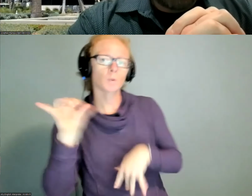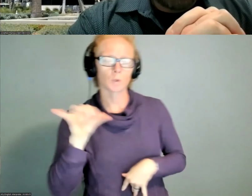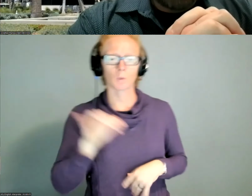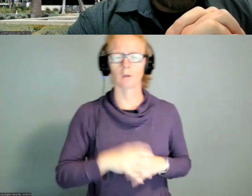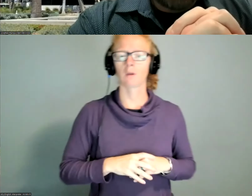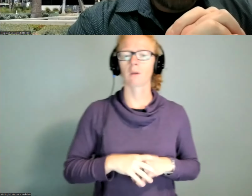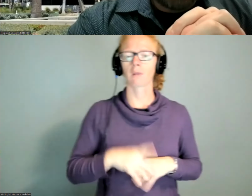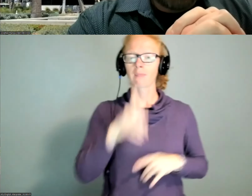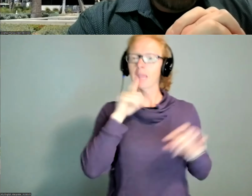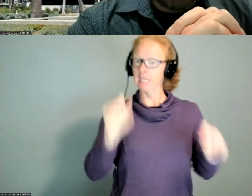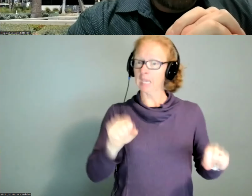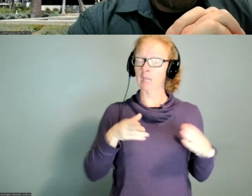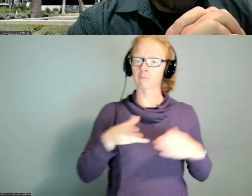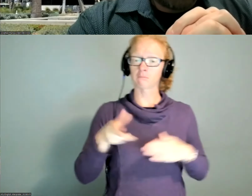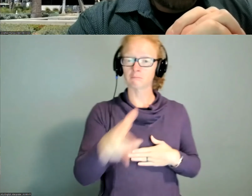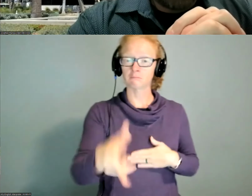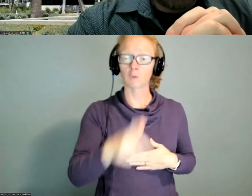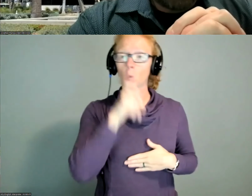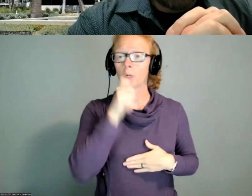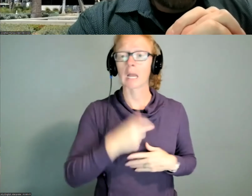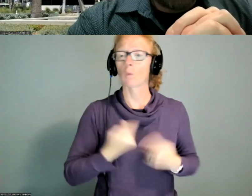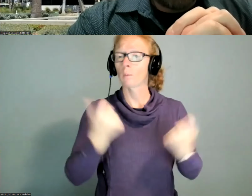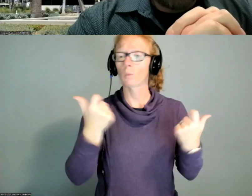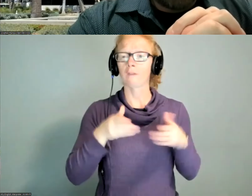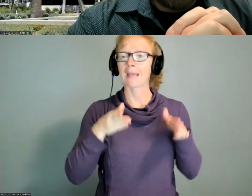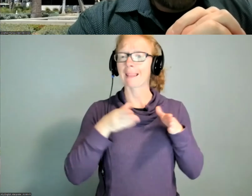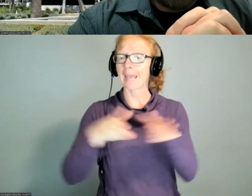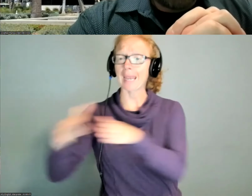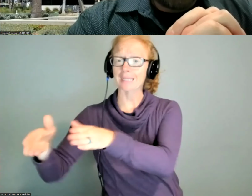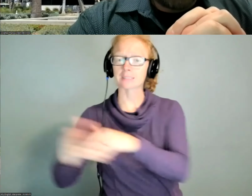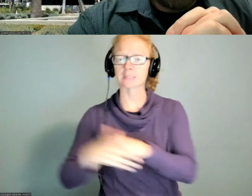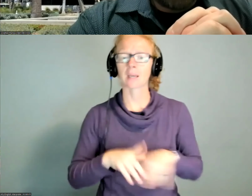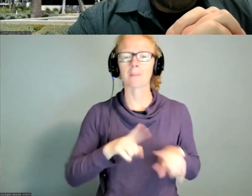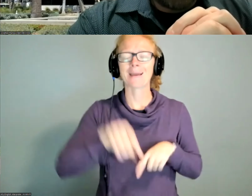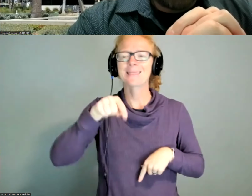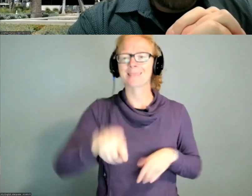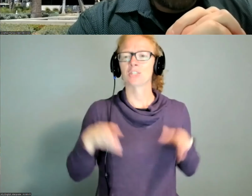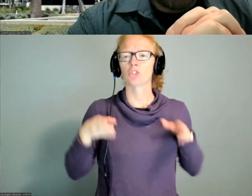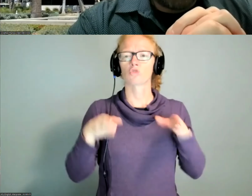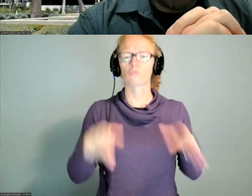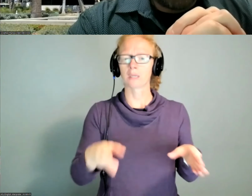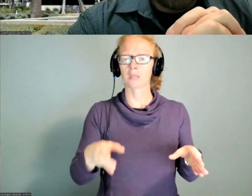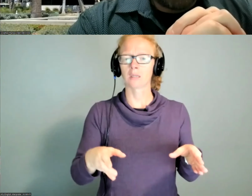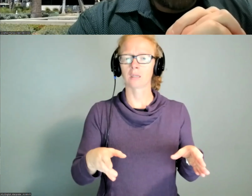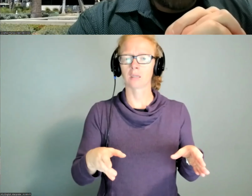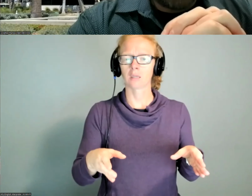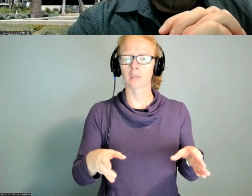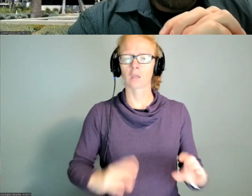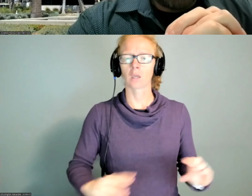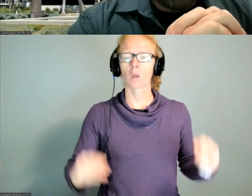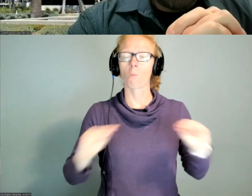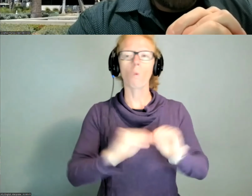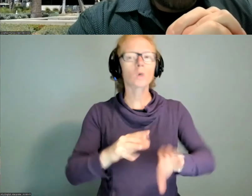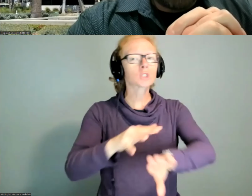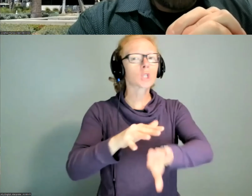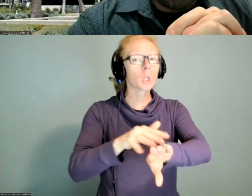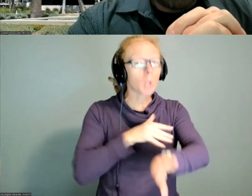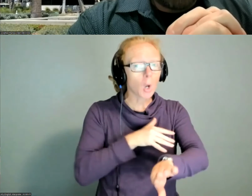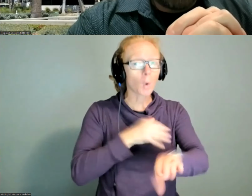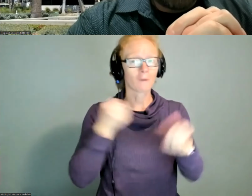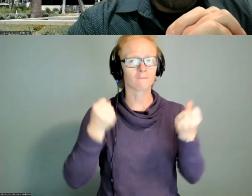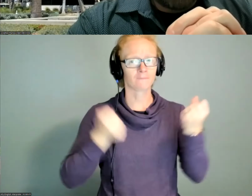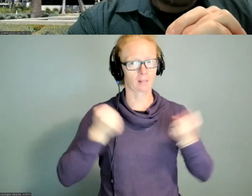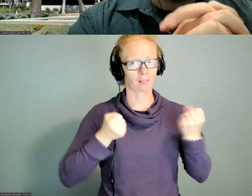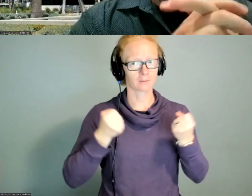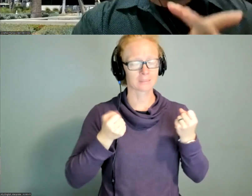to go down these streets because we're not taking any lanes away, they will know that this is a street where there will be more slow speed vehicles,